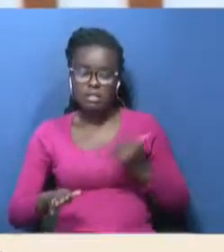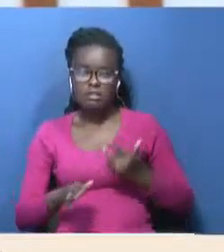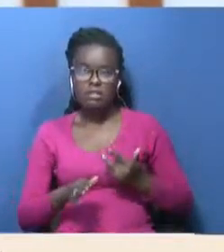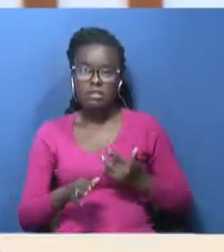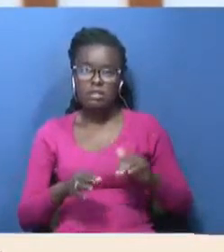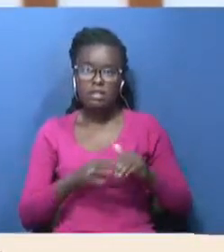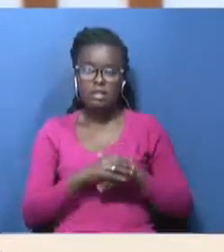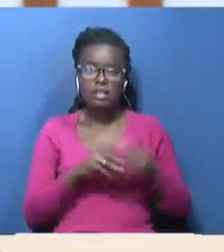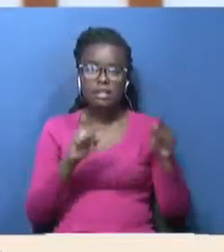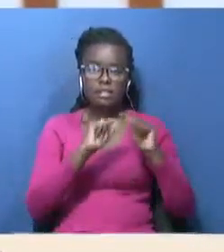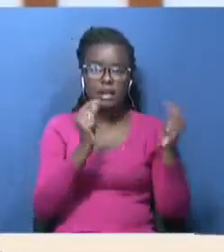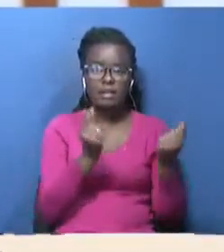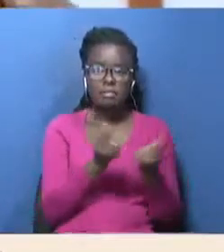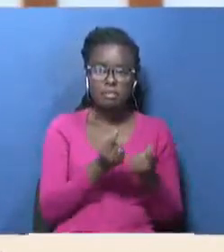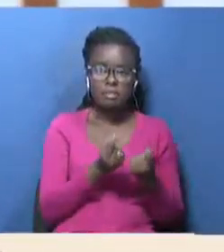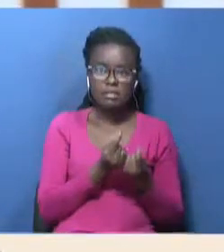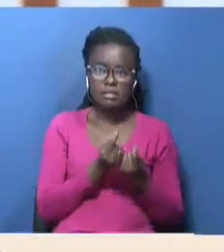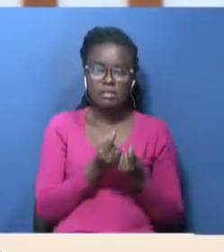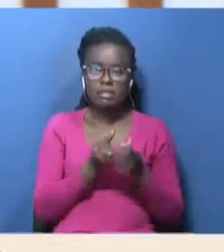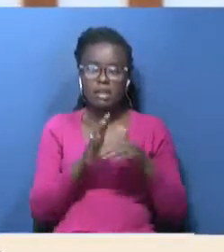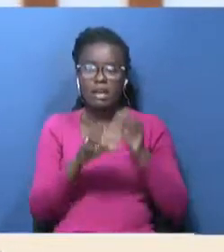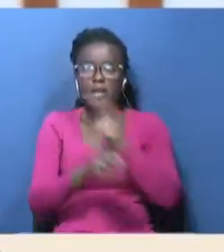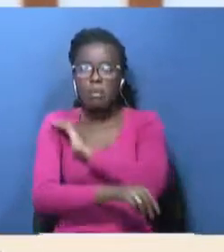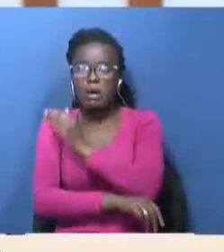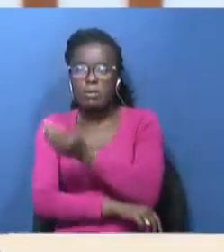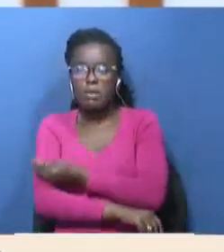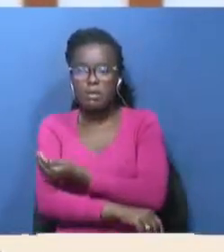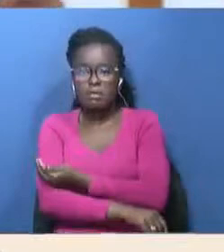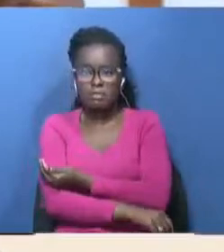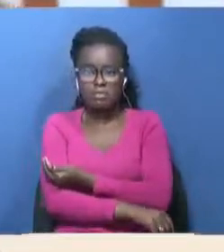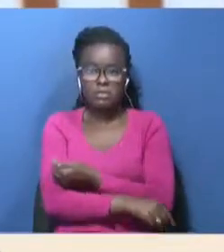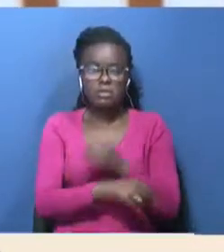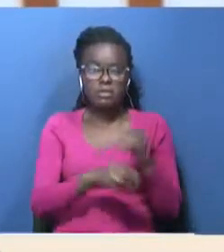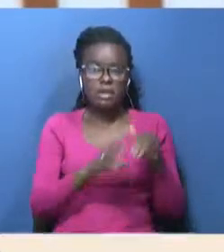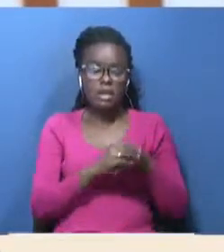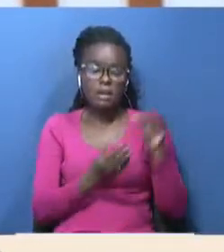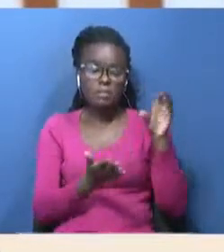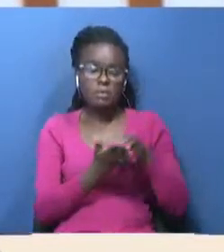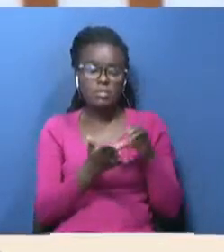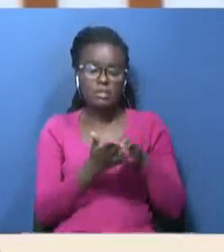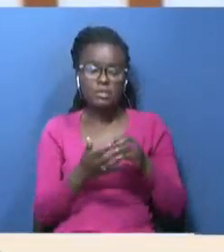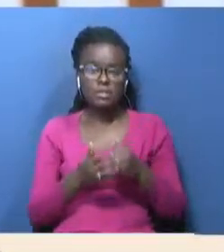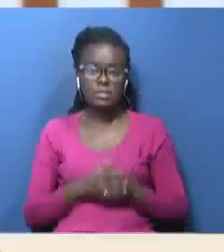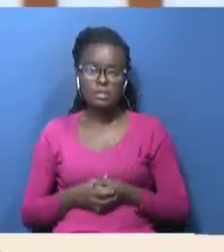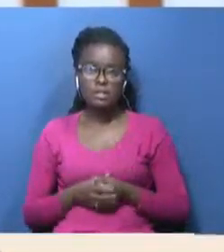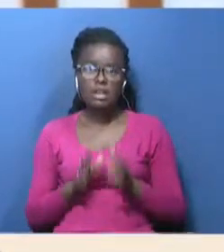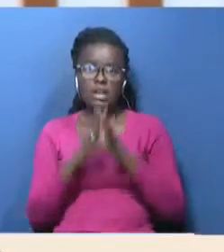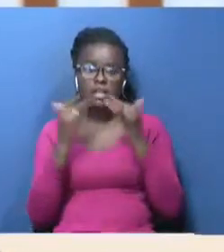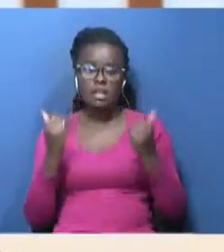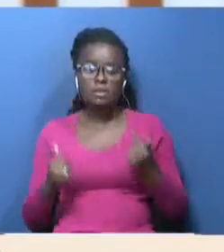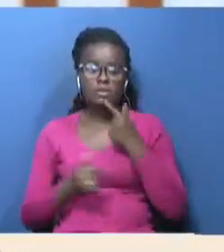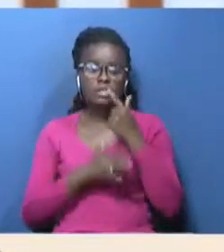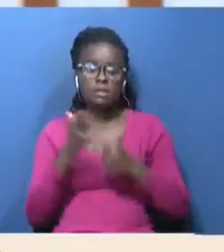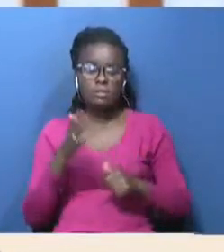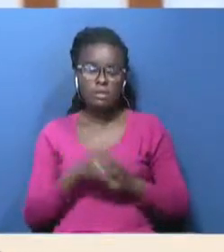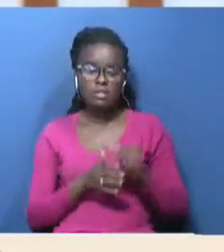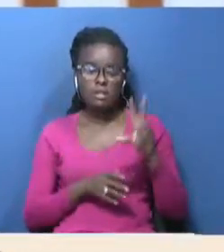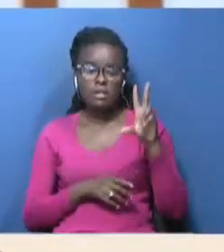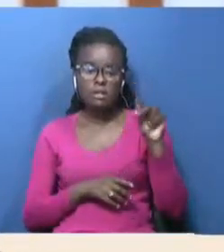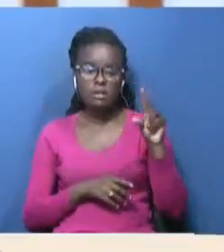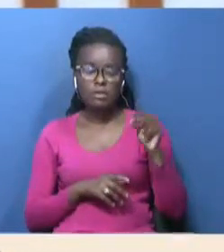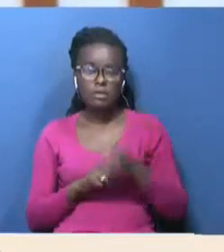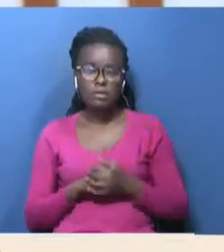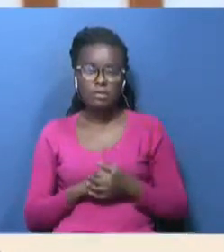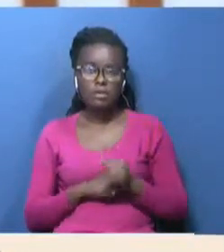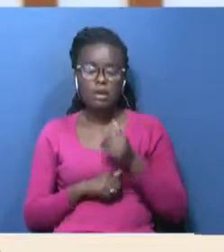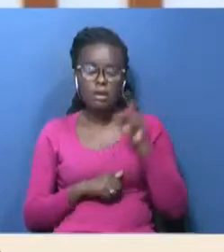around tribes, around power, around positions. Now we are telling them, no, we